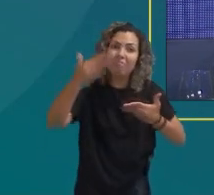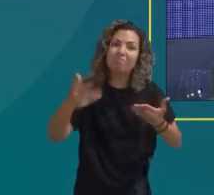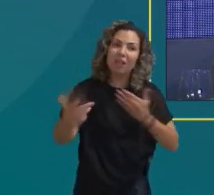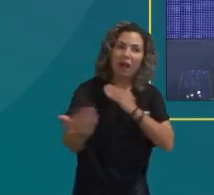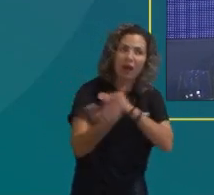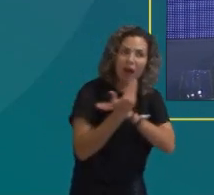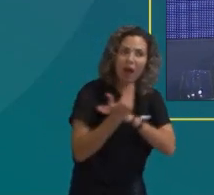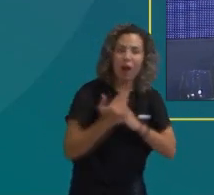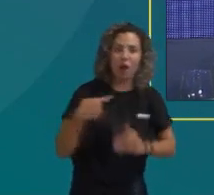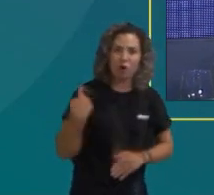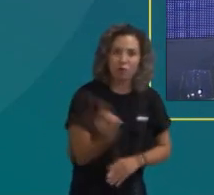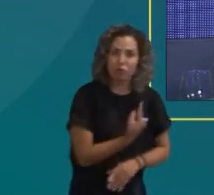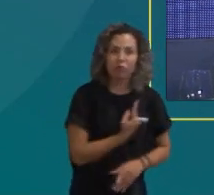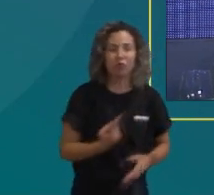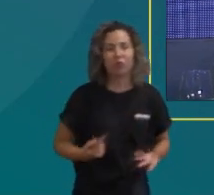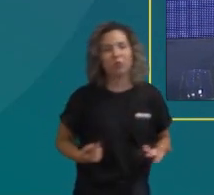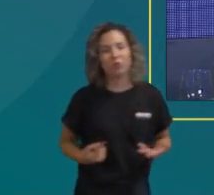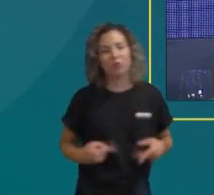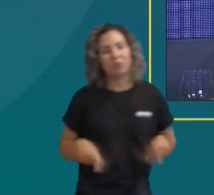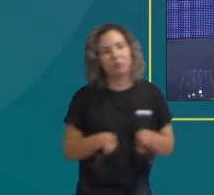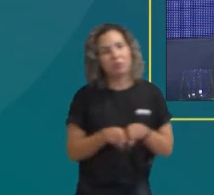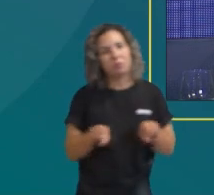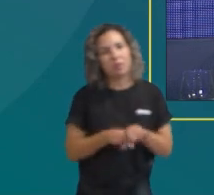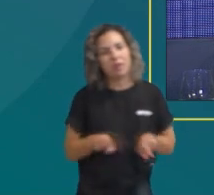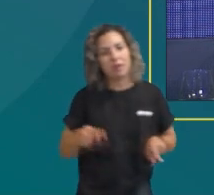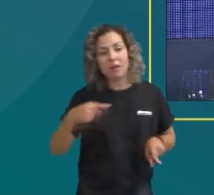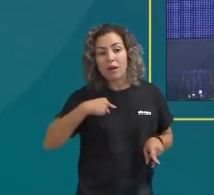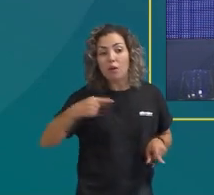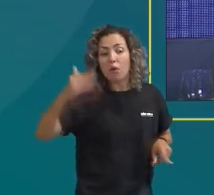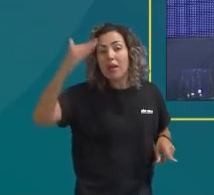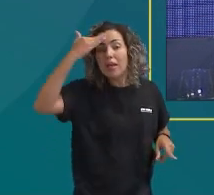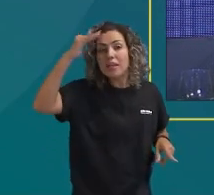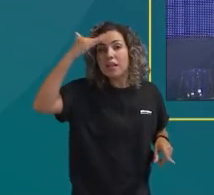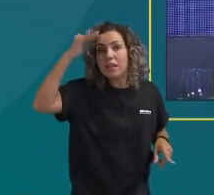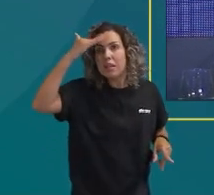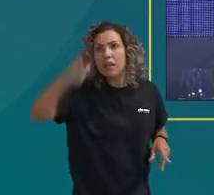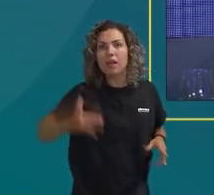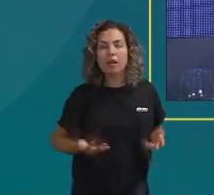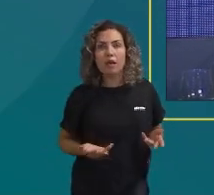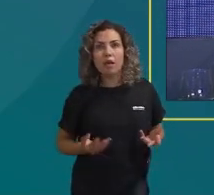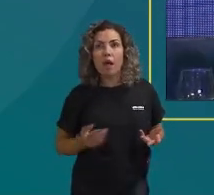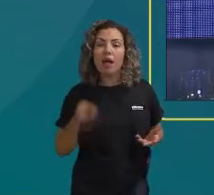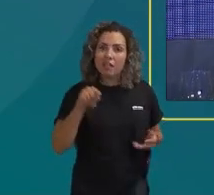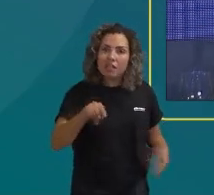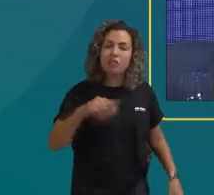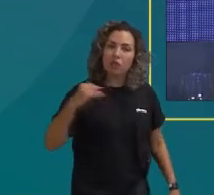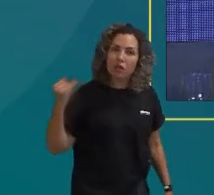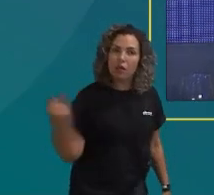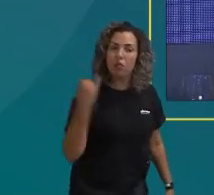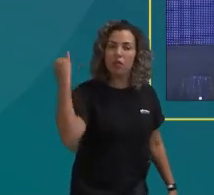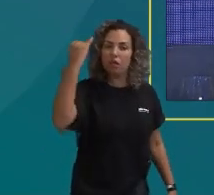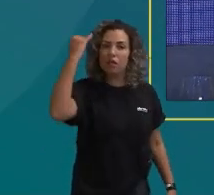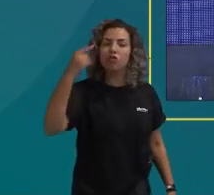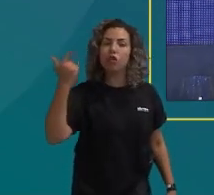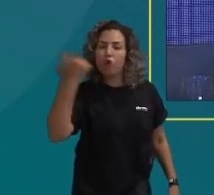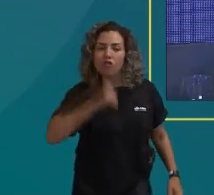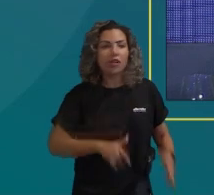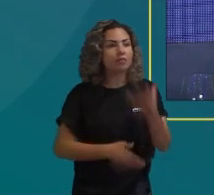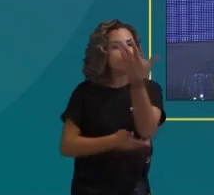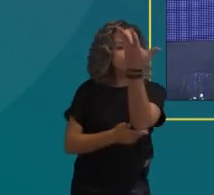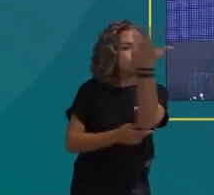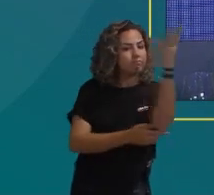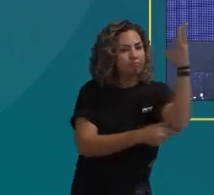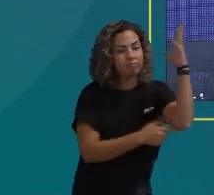water, health, and nature in ICLEI. We are in good hands and in good leadership with our leaders on this